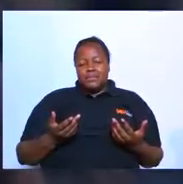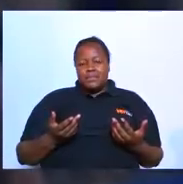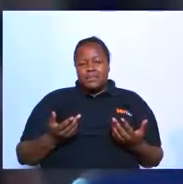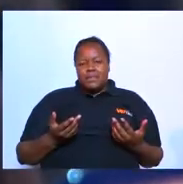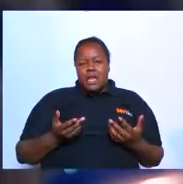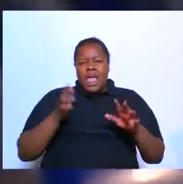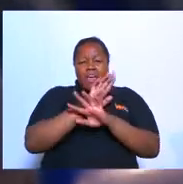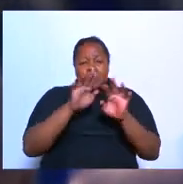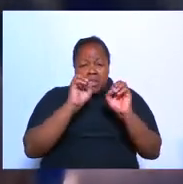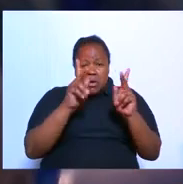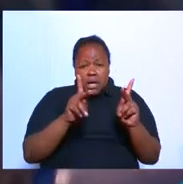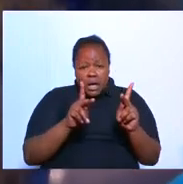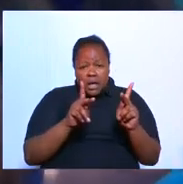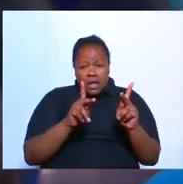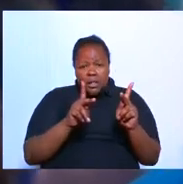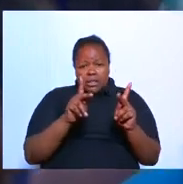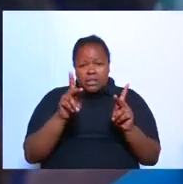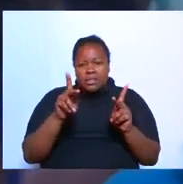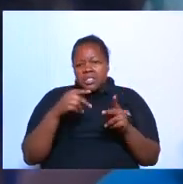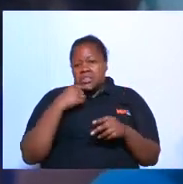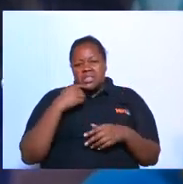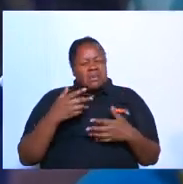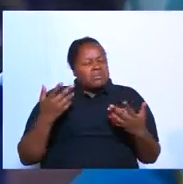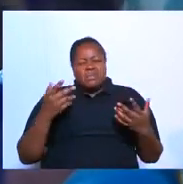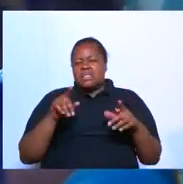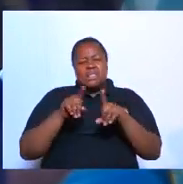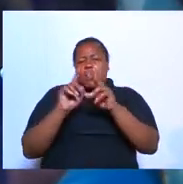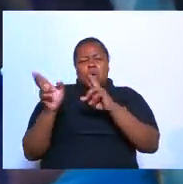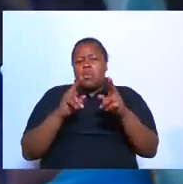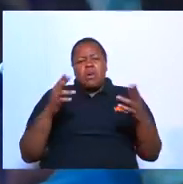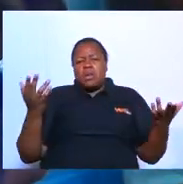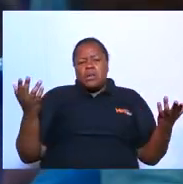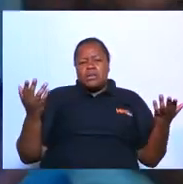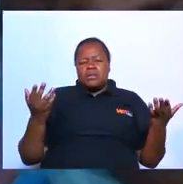is everything okay as usual